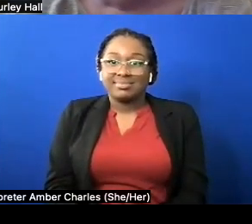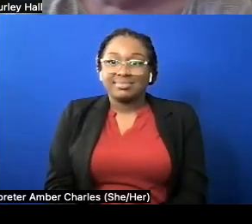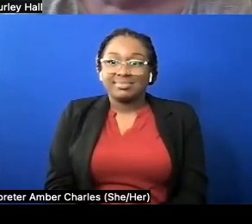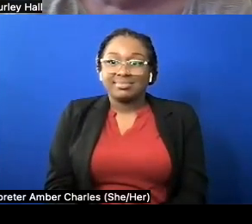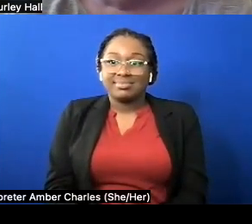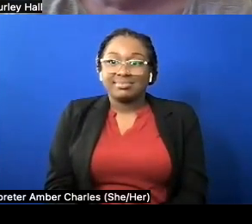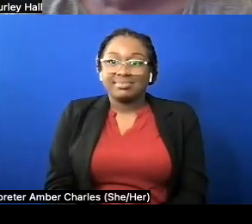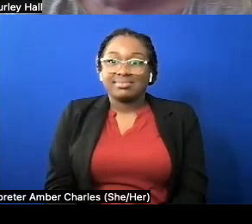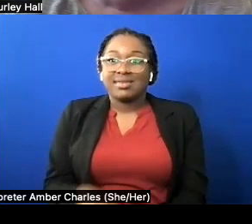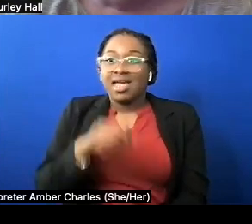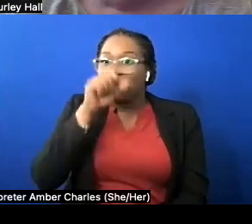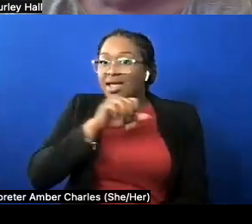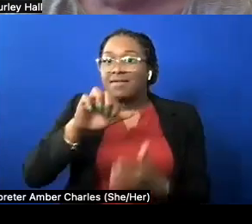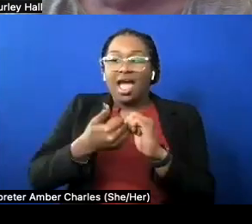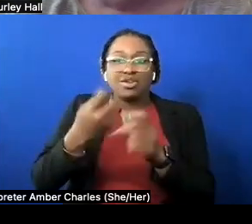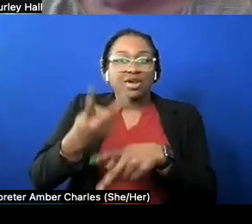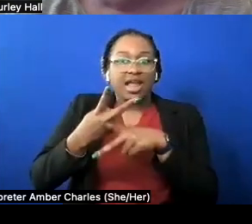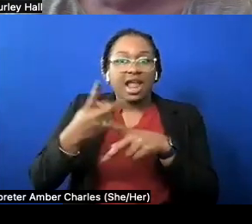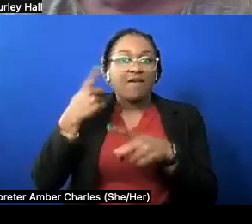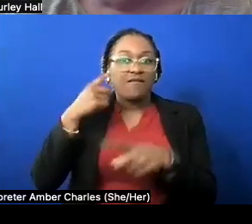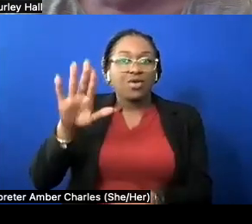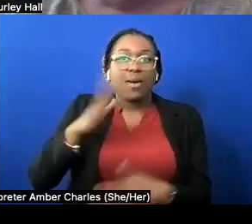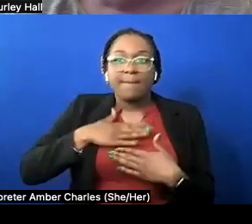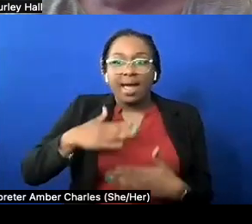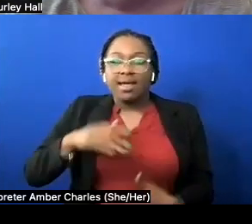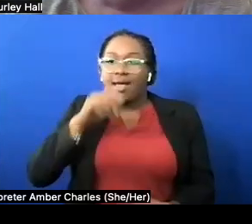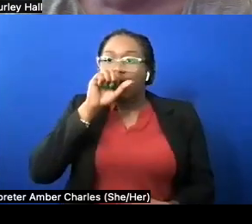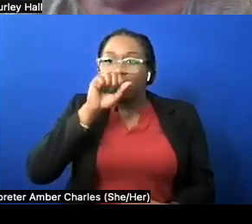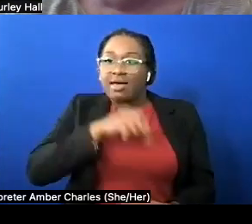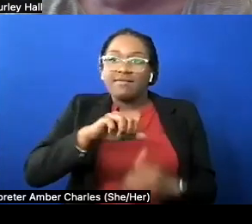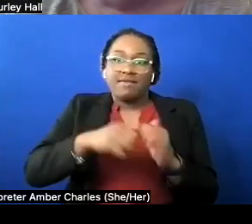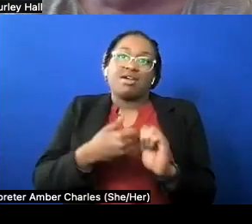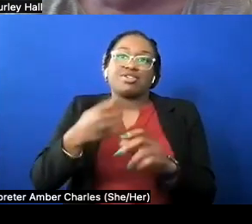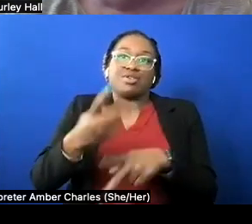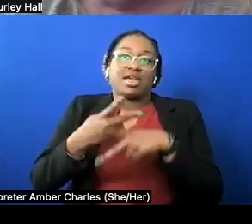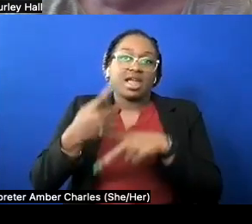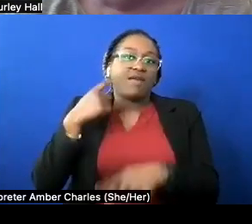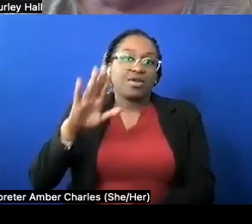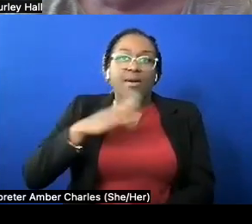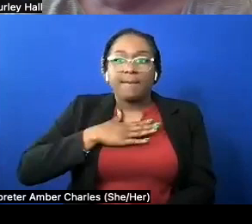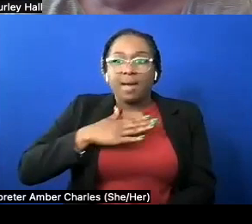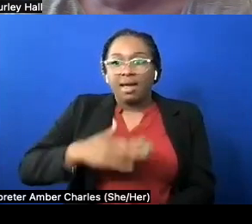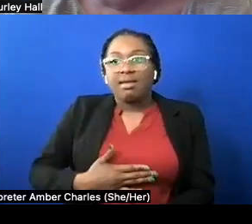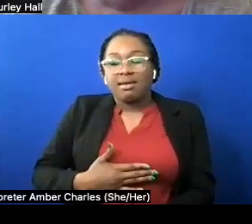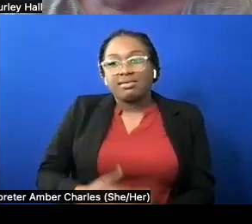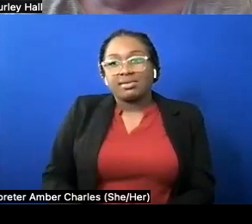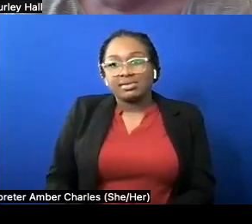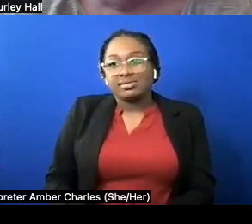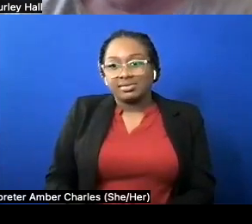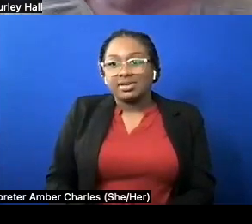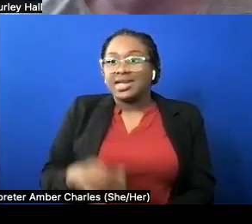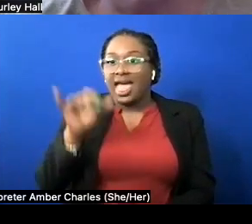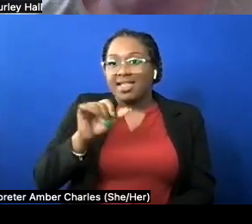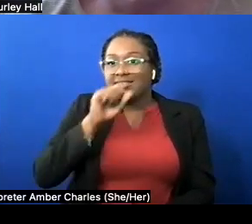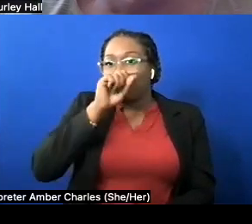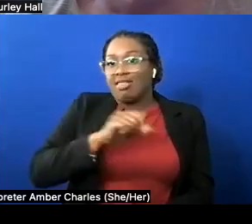I love how you care for your body. I love how you care for your body. I love how you strive to, that's a love language